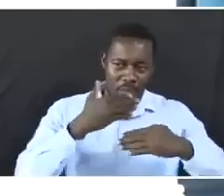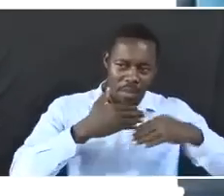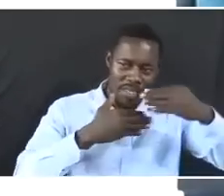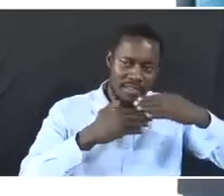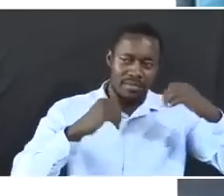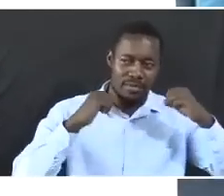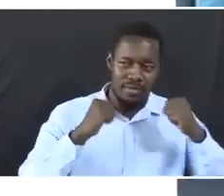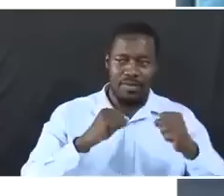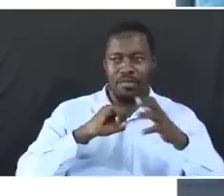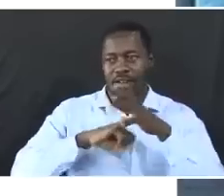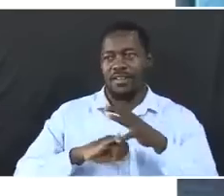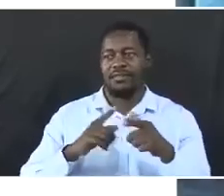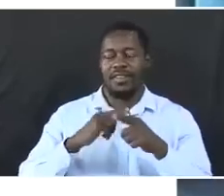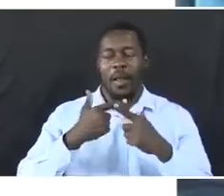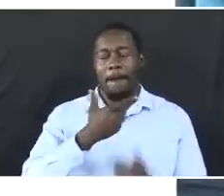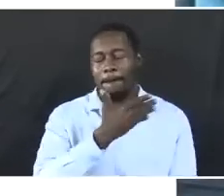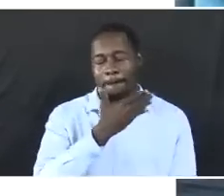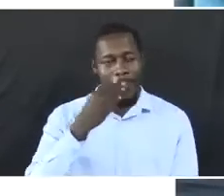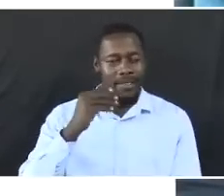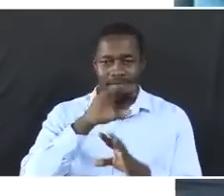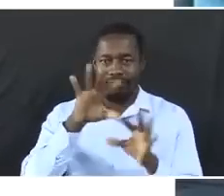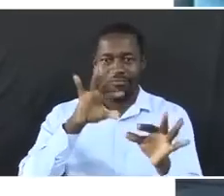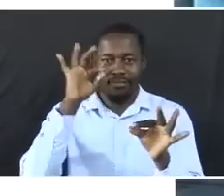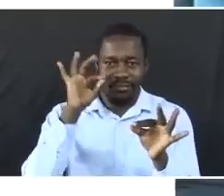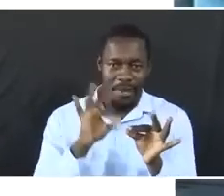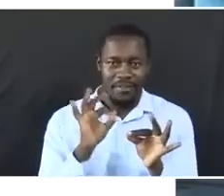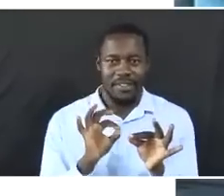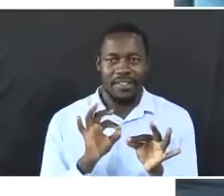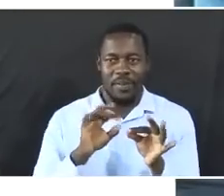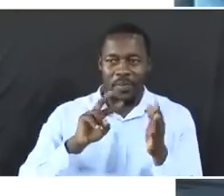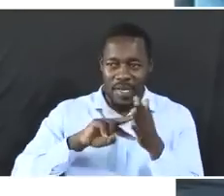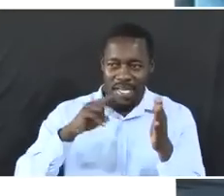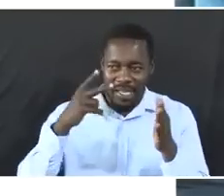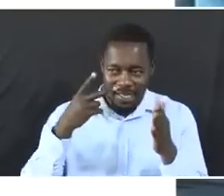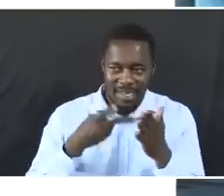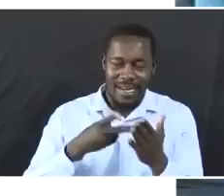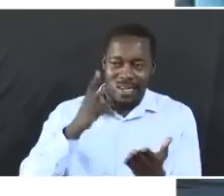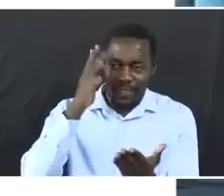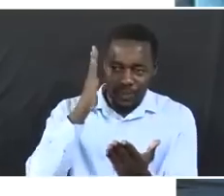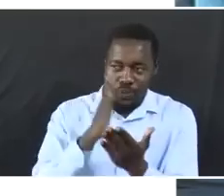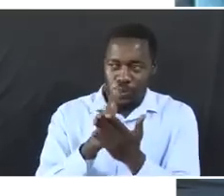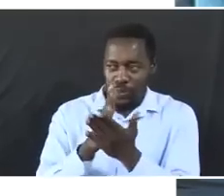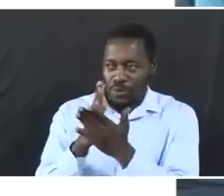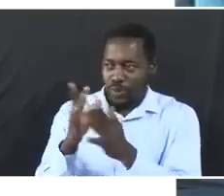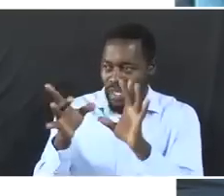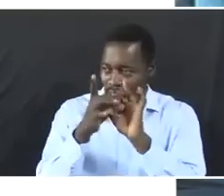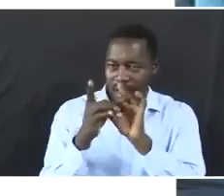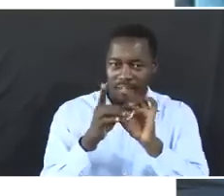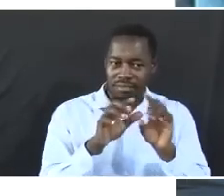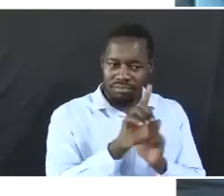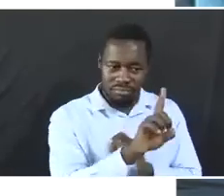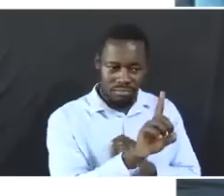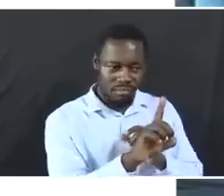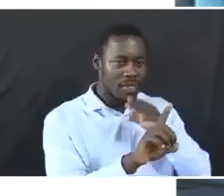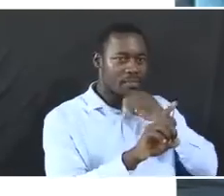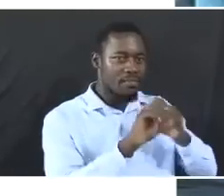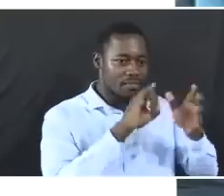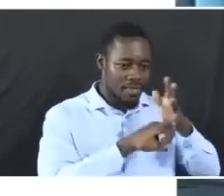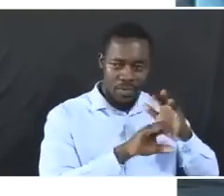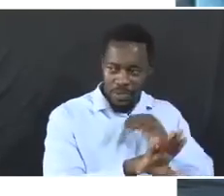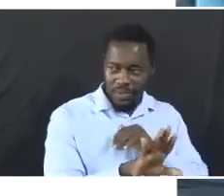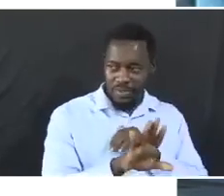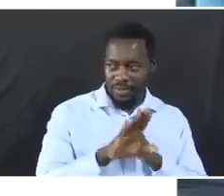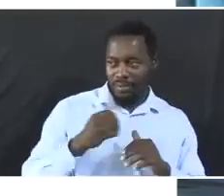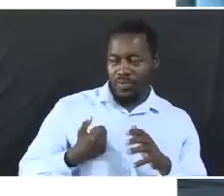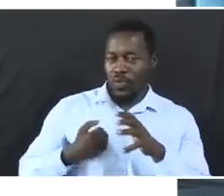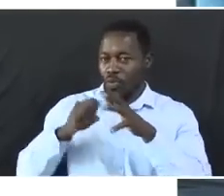separate ways. And that is why it requires a true convert to to be able to run marriage. It's only a true